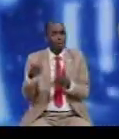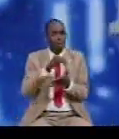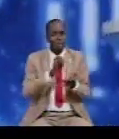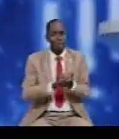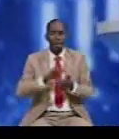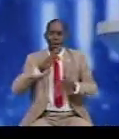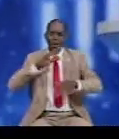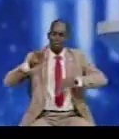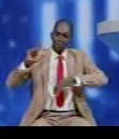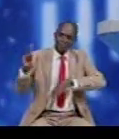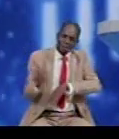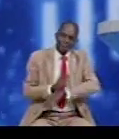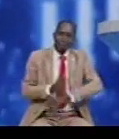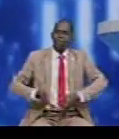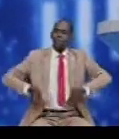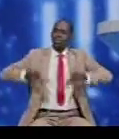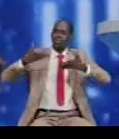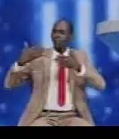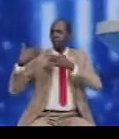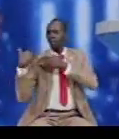and